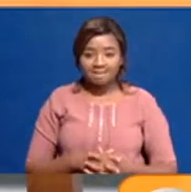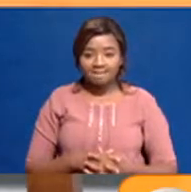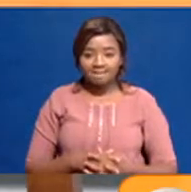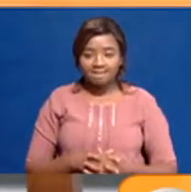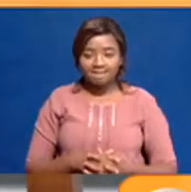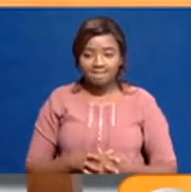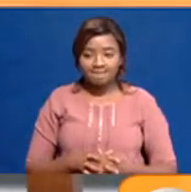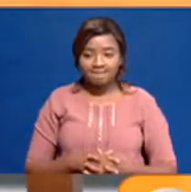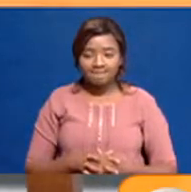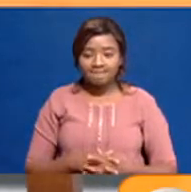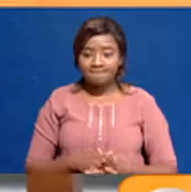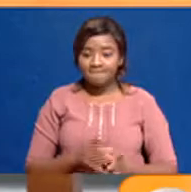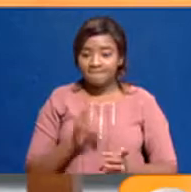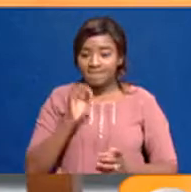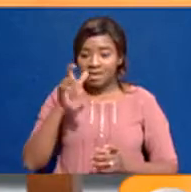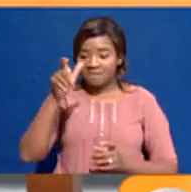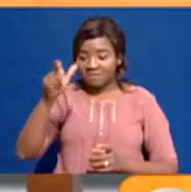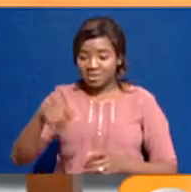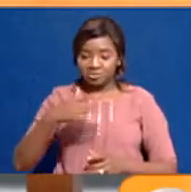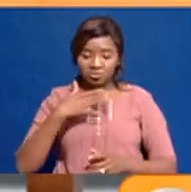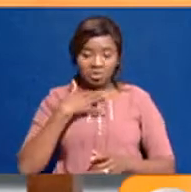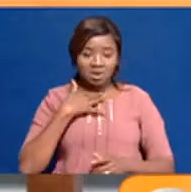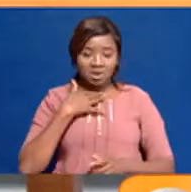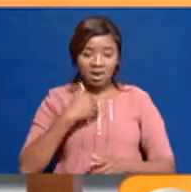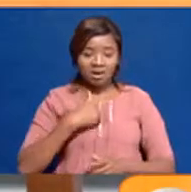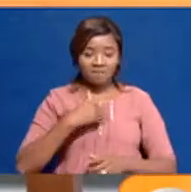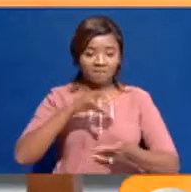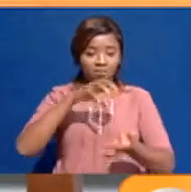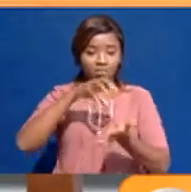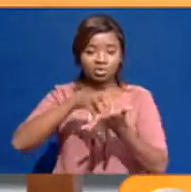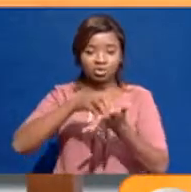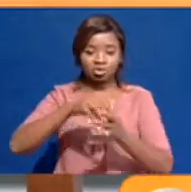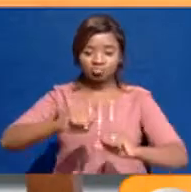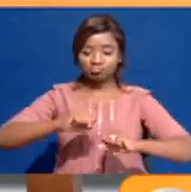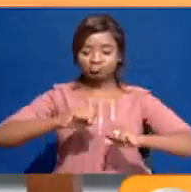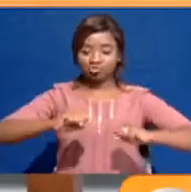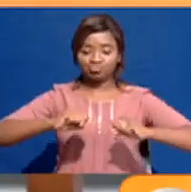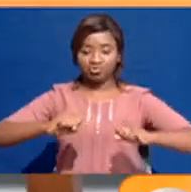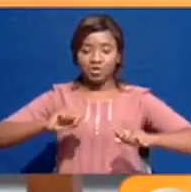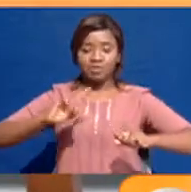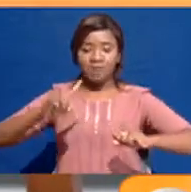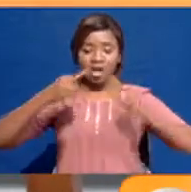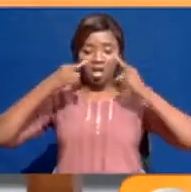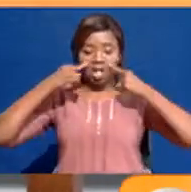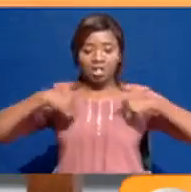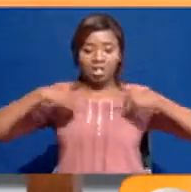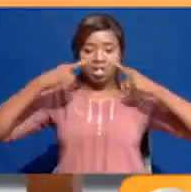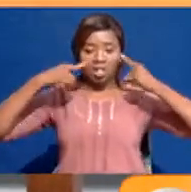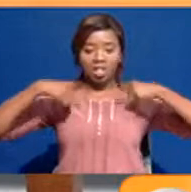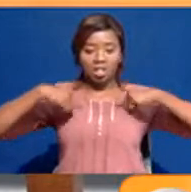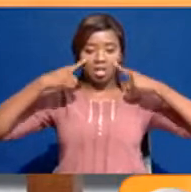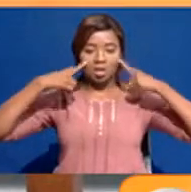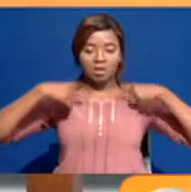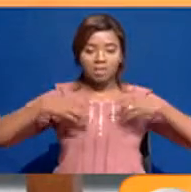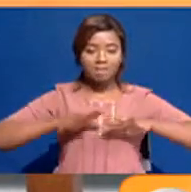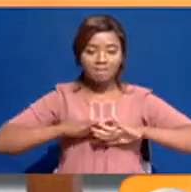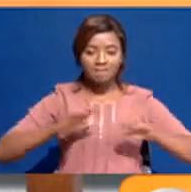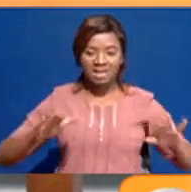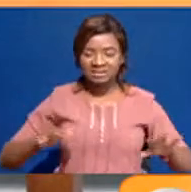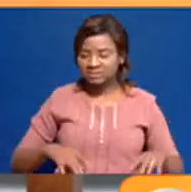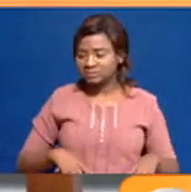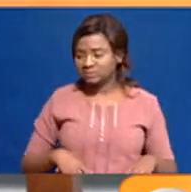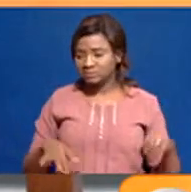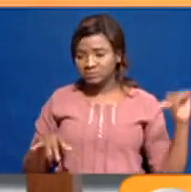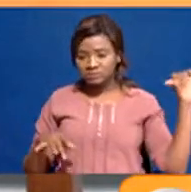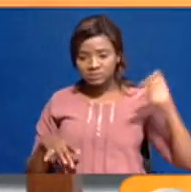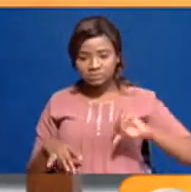own personal prestige or reputation. Right. No, that one is for my people. And